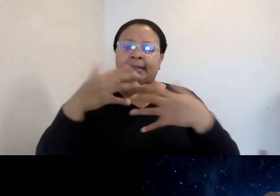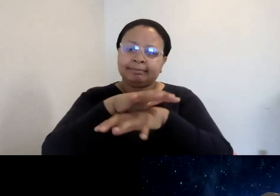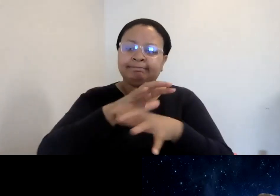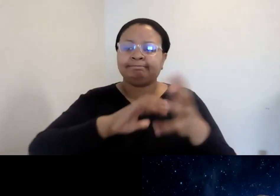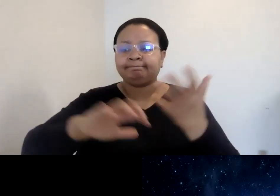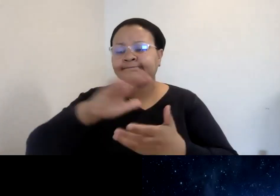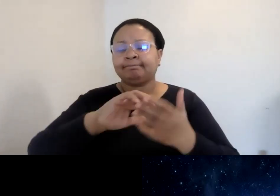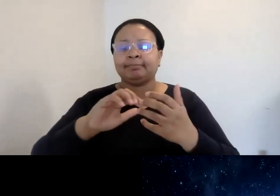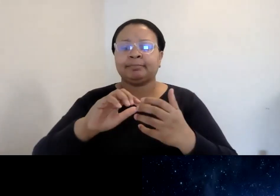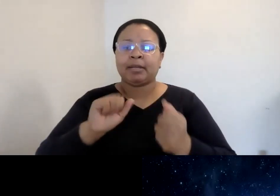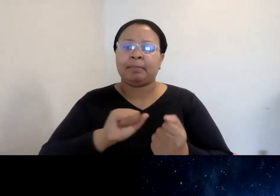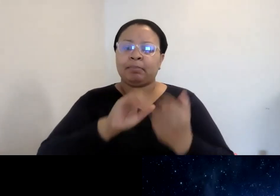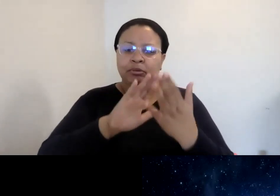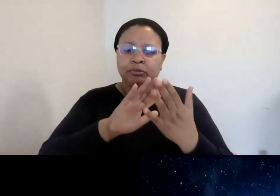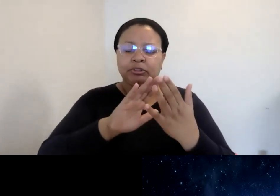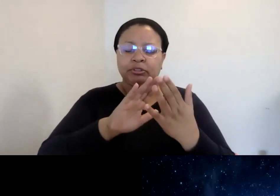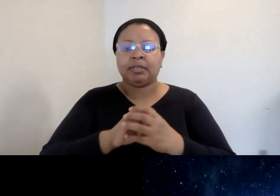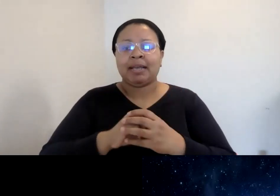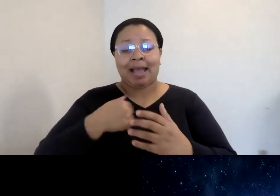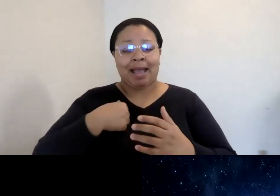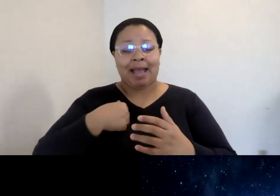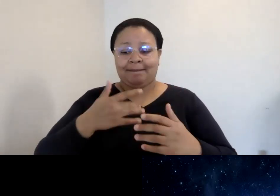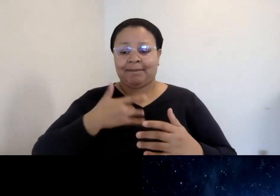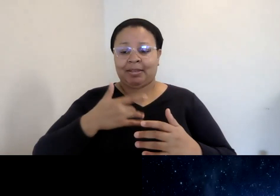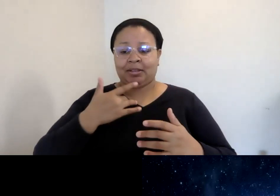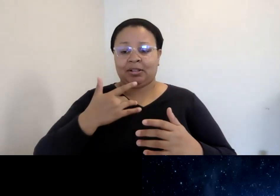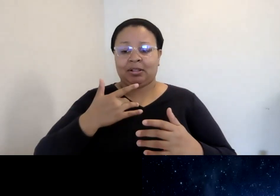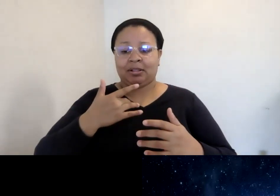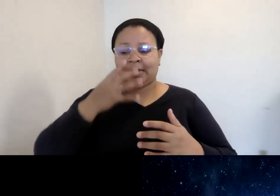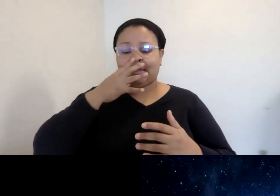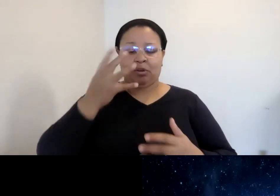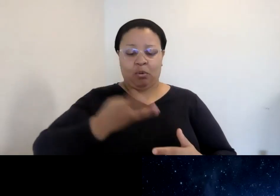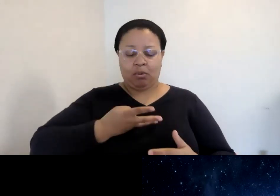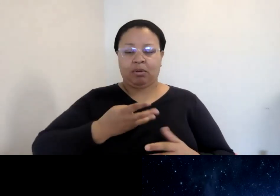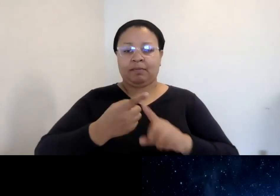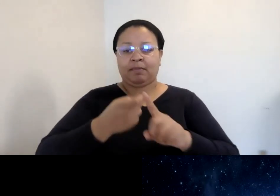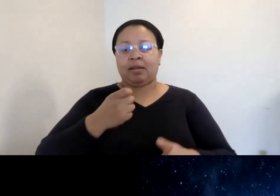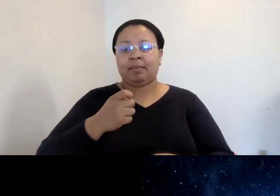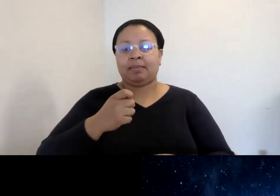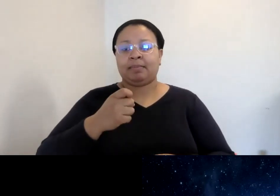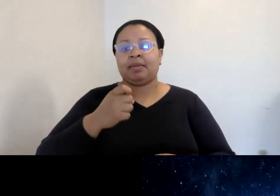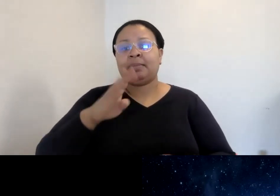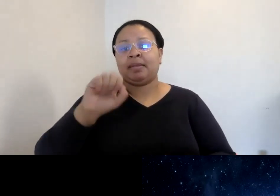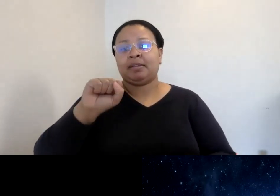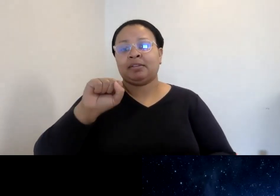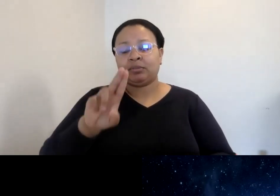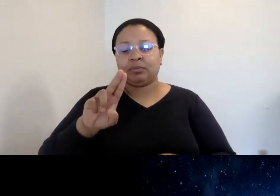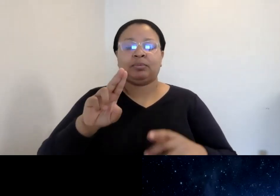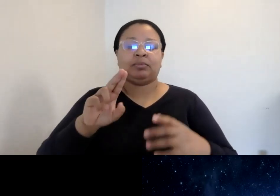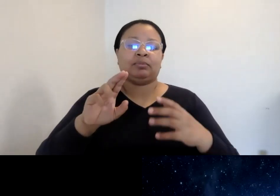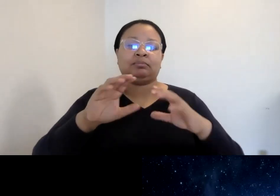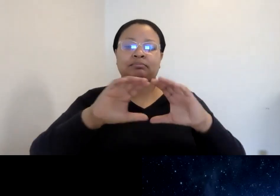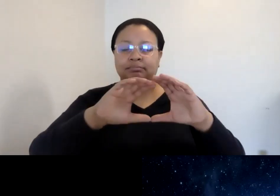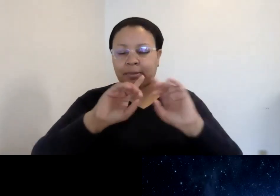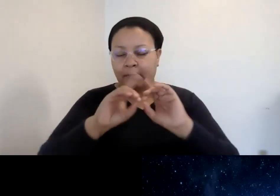felt excluded by the BSU on my campus, and I don't tend to engage anymore with them. Yeah, so I mentioned